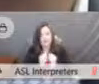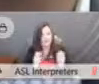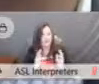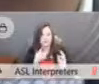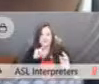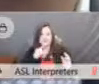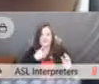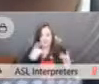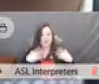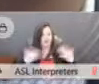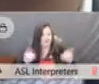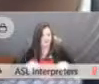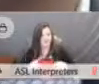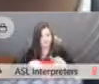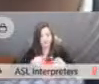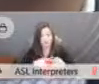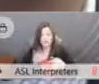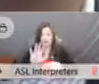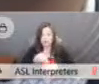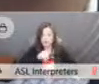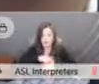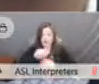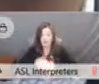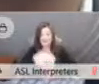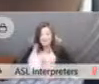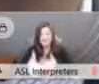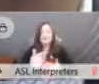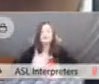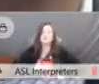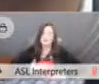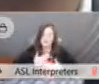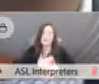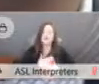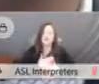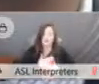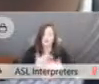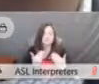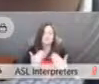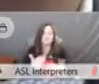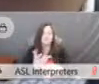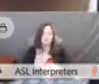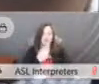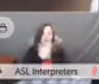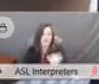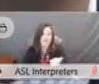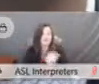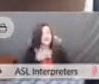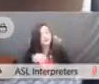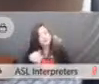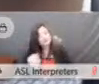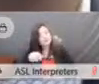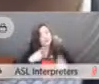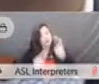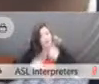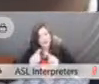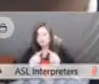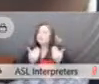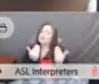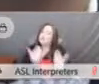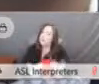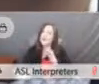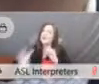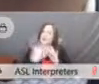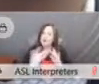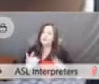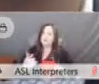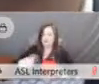So when it's your turn to do so, please consider getting it. And if you have any questions, reach out now. Any of us would be